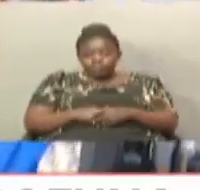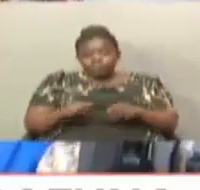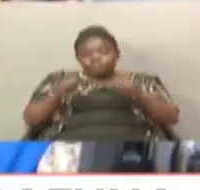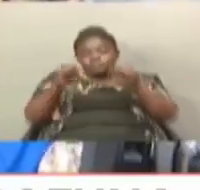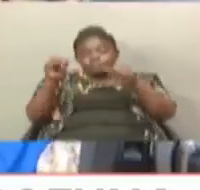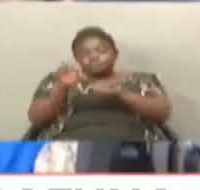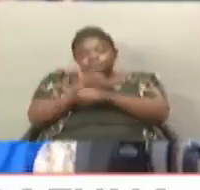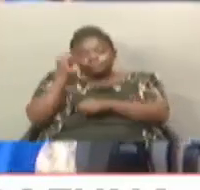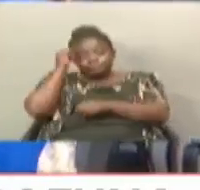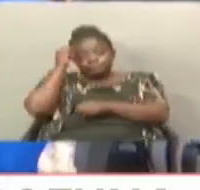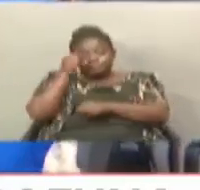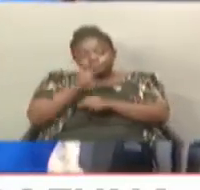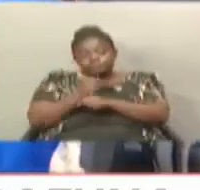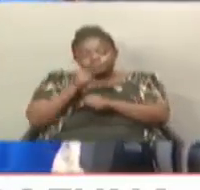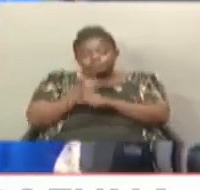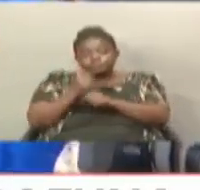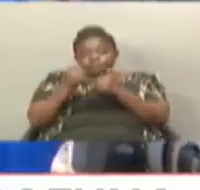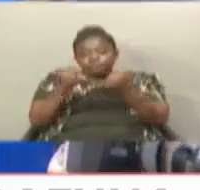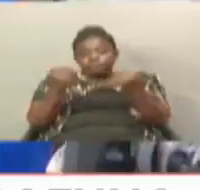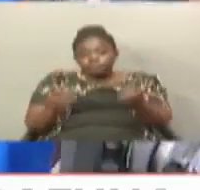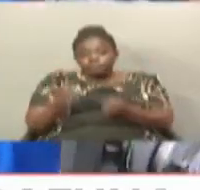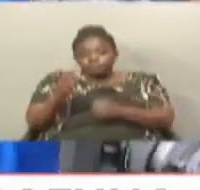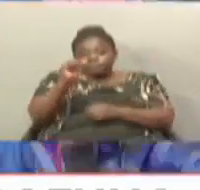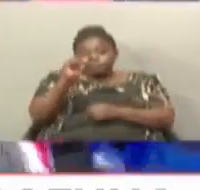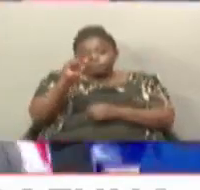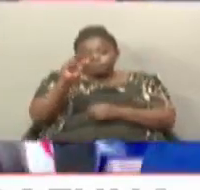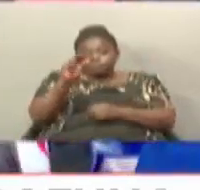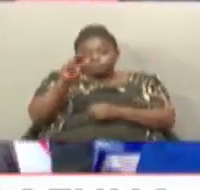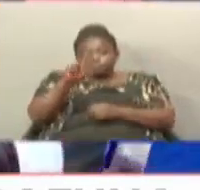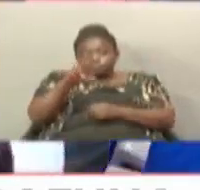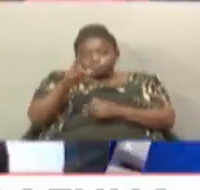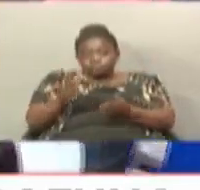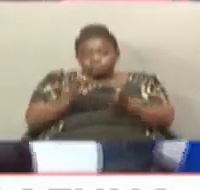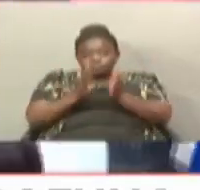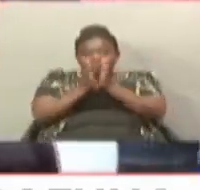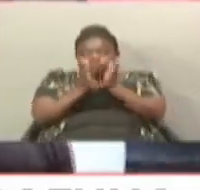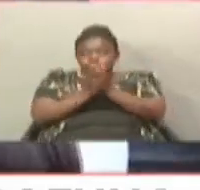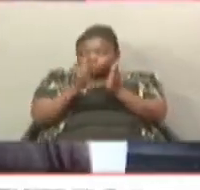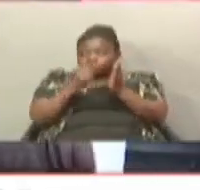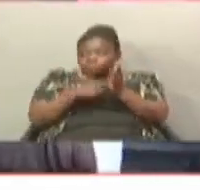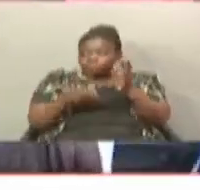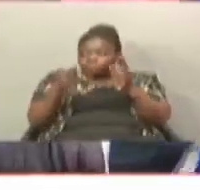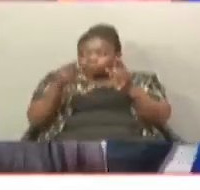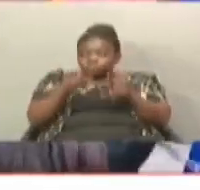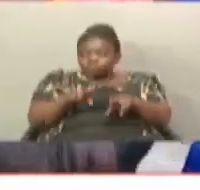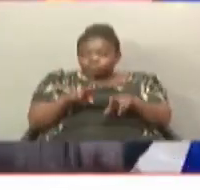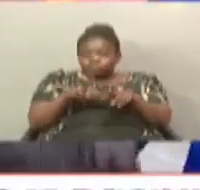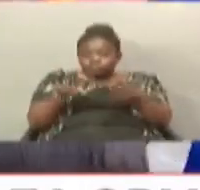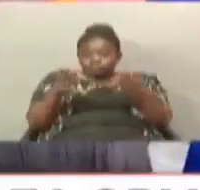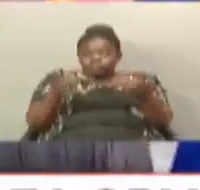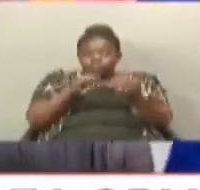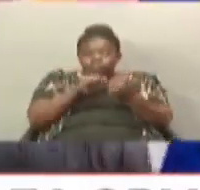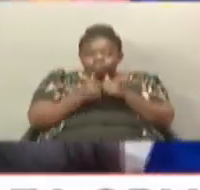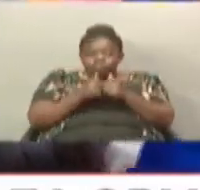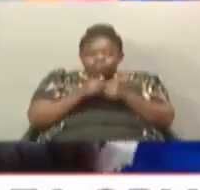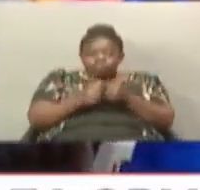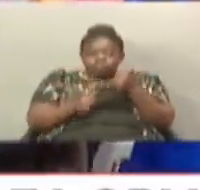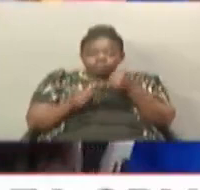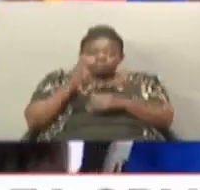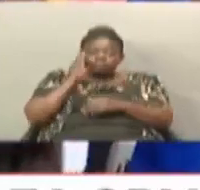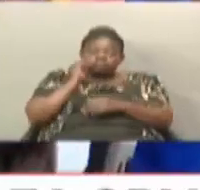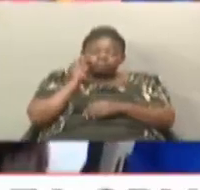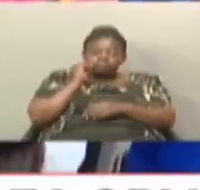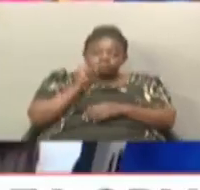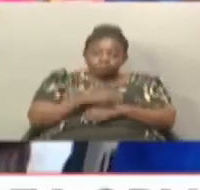kechibine chikata abana abobuwala akulu santo keta anyo debatu seko miaka 10 nokusomozibwa